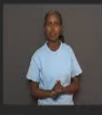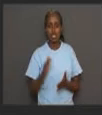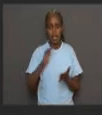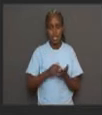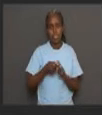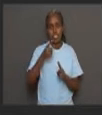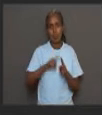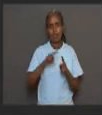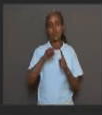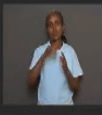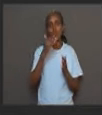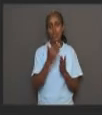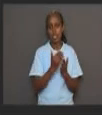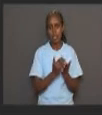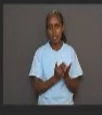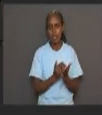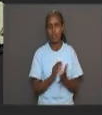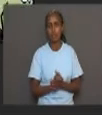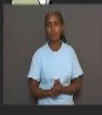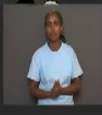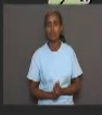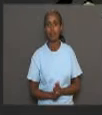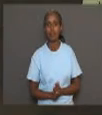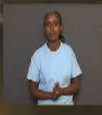Let's get back to our lesson.